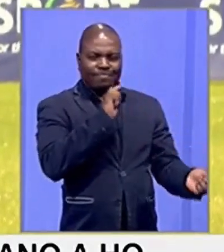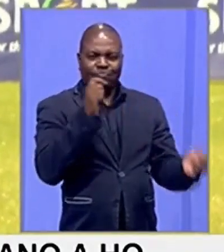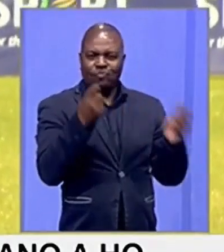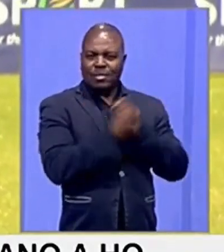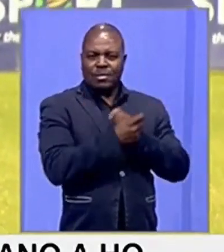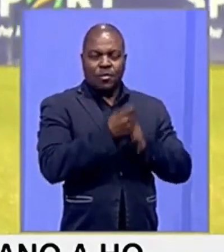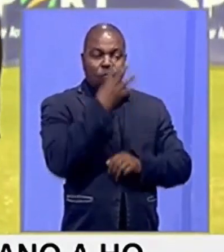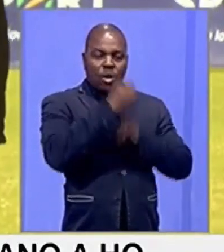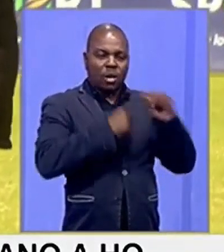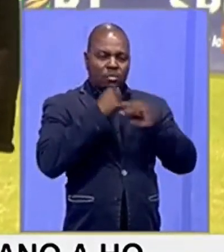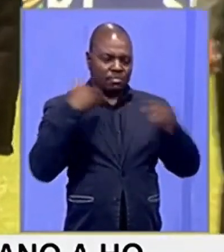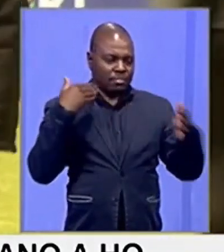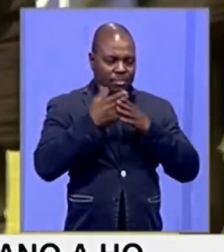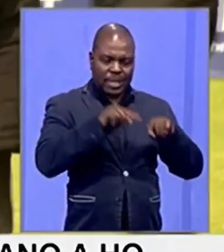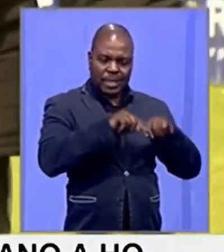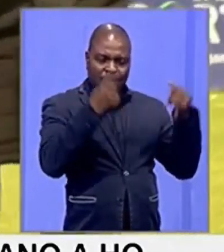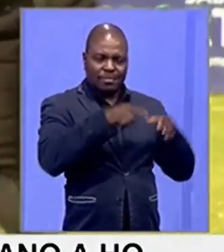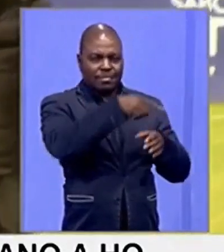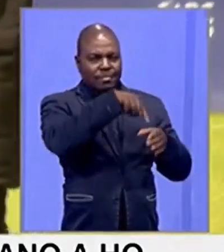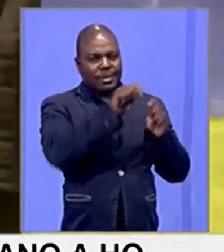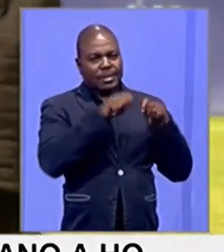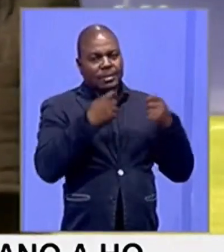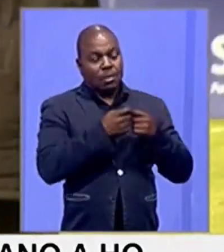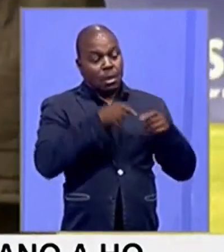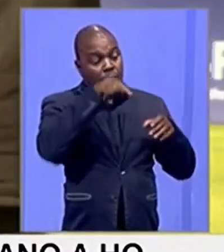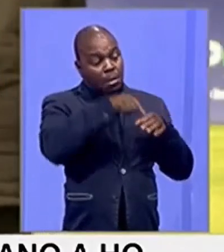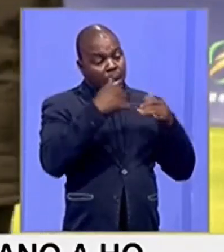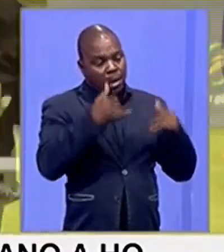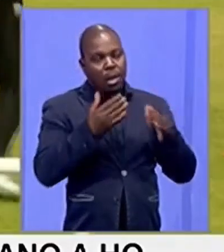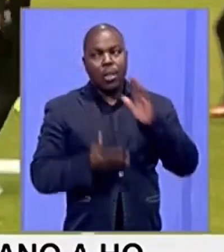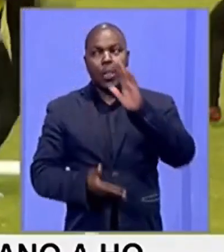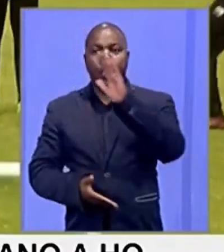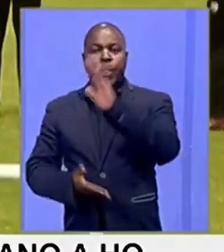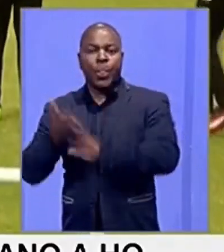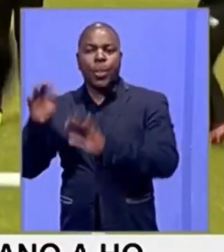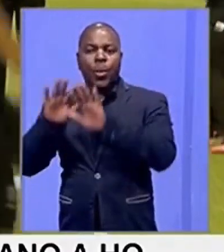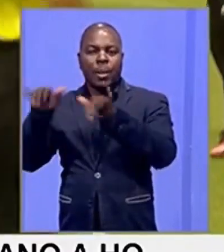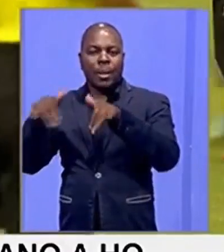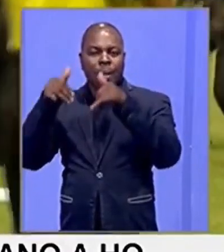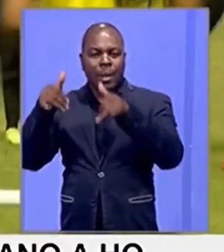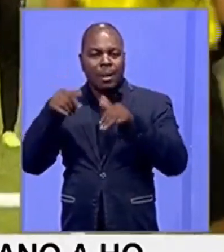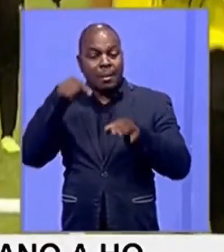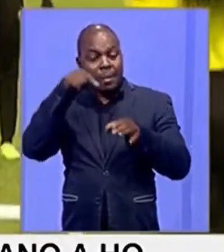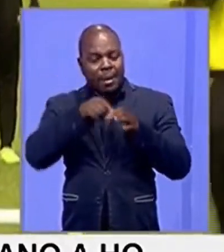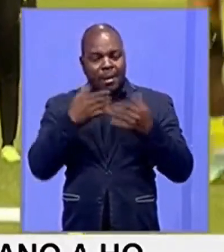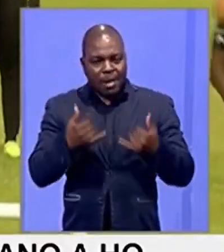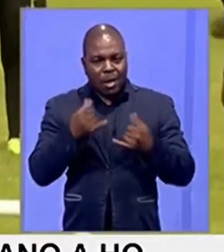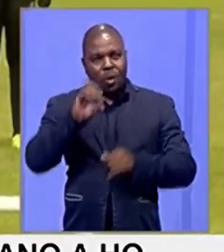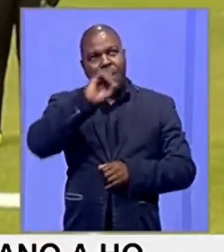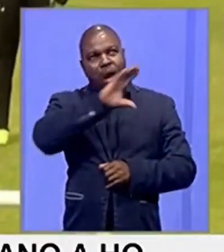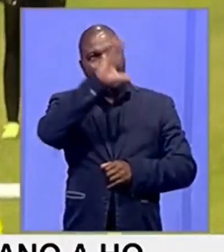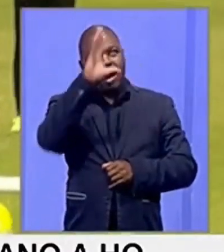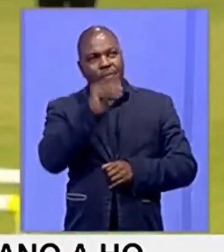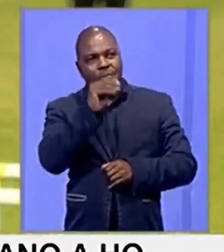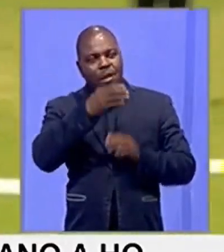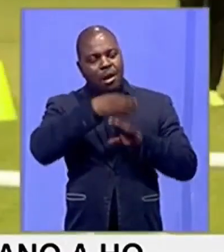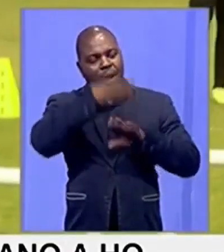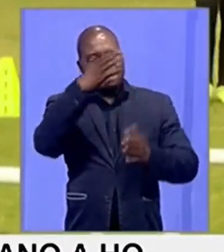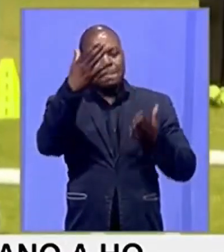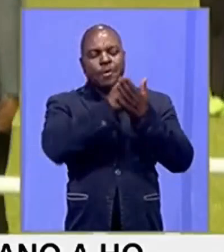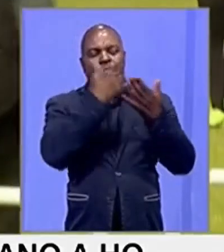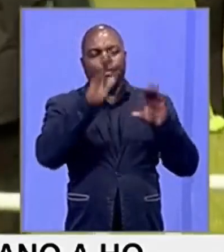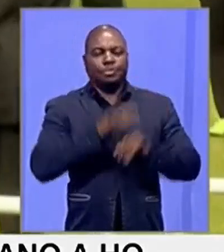mengwageng e mene ya go feta. Ba ya dipapading tša sebjana sa lefatshe e le dinkgwete tša kontinente ya Africa. I